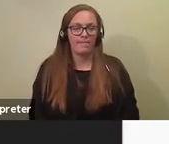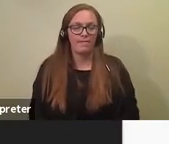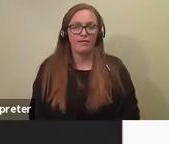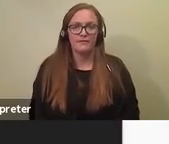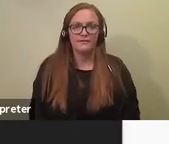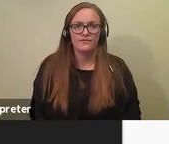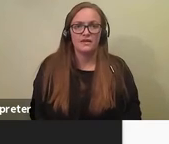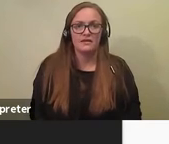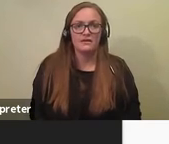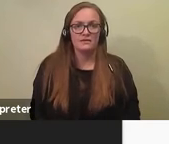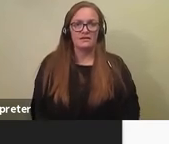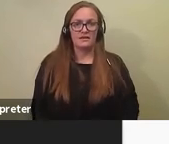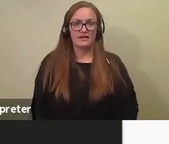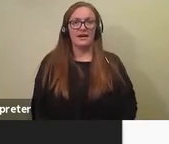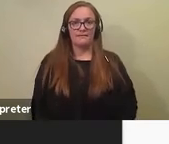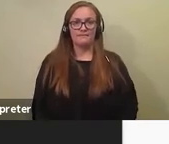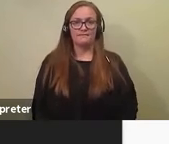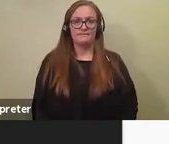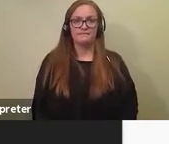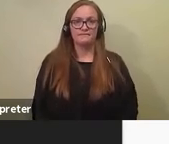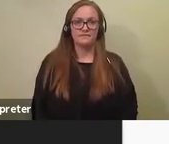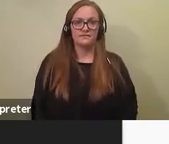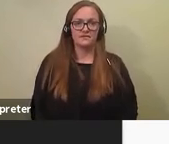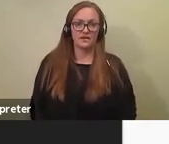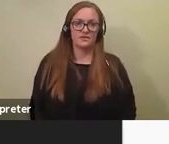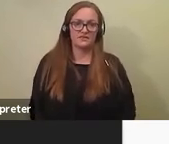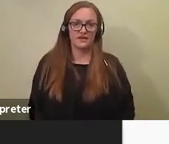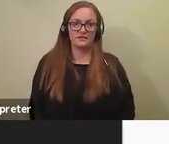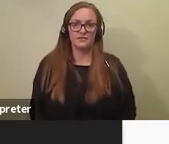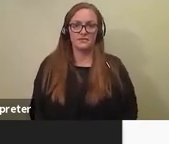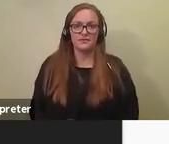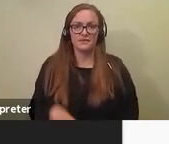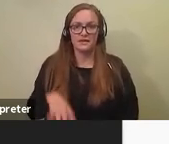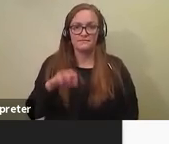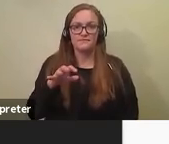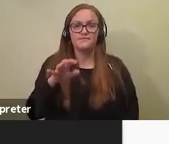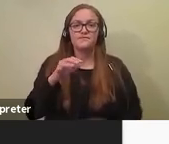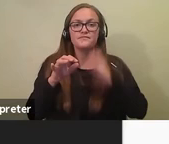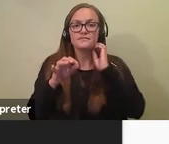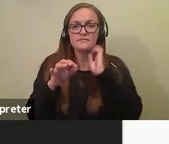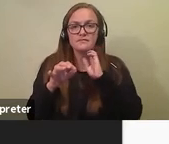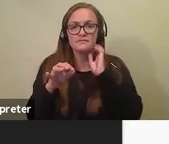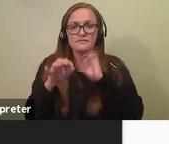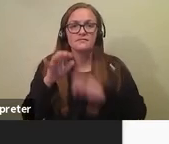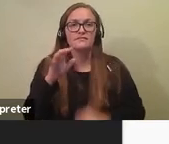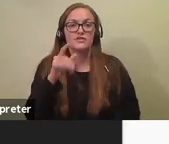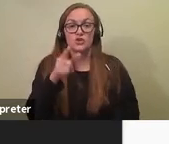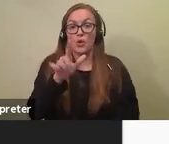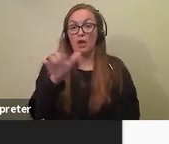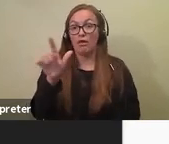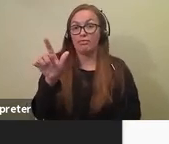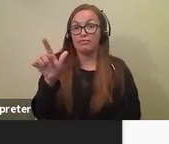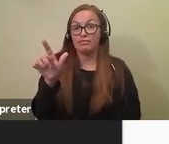So on this slide, I have two examples of robotic arms. The one on the left is actually a robotic arm